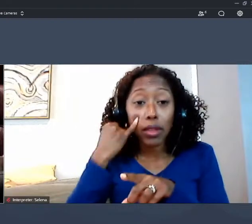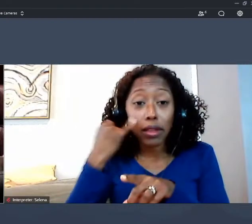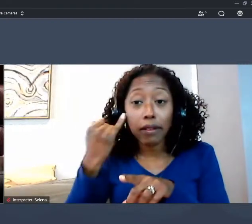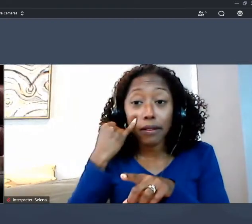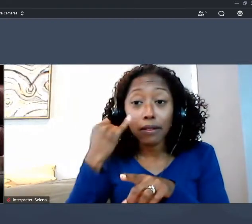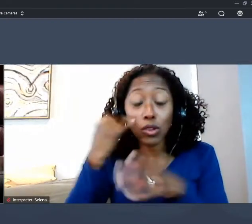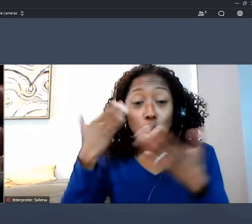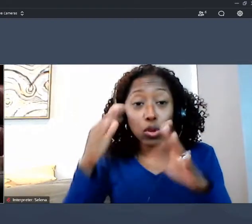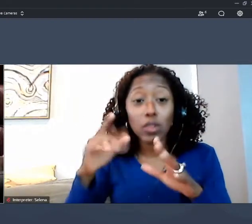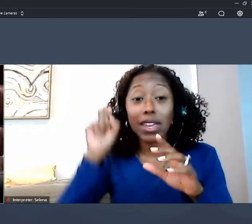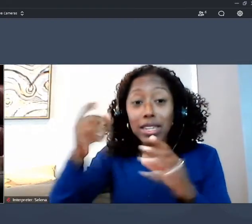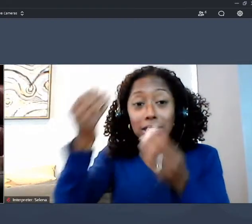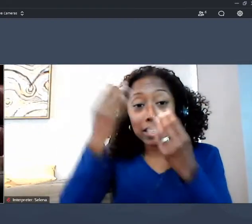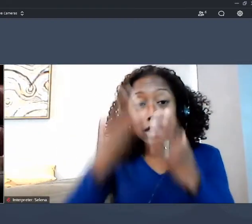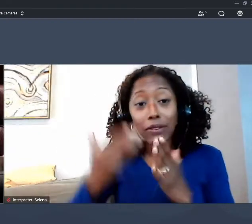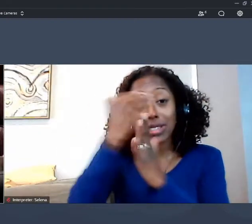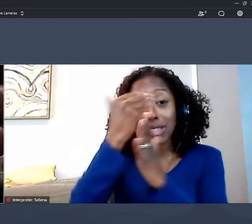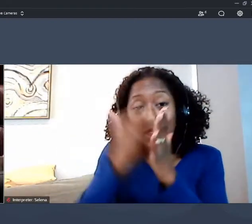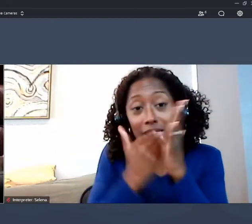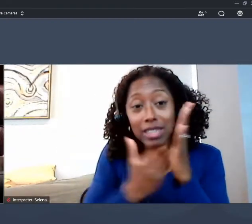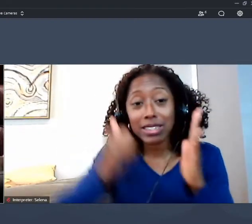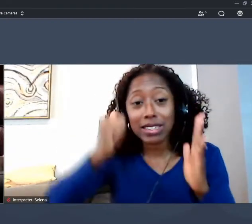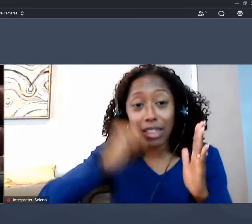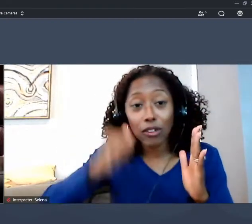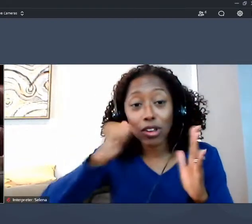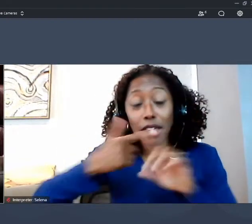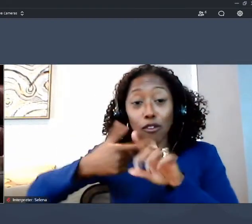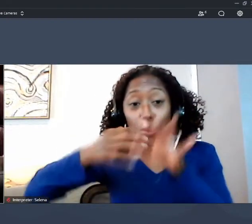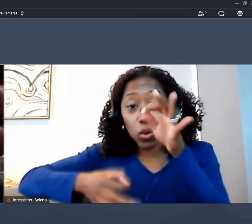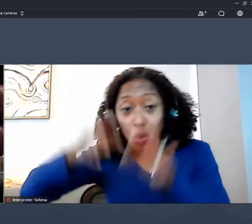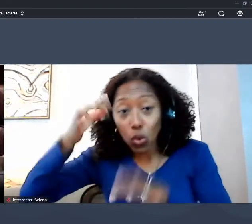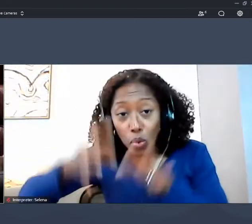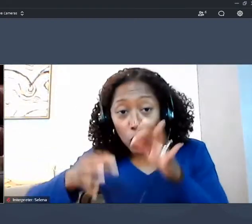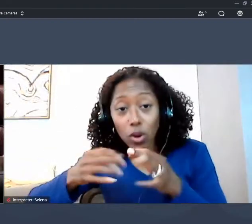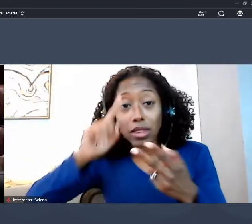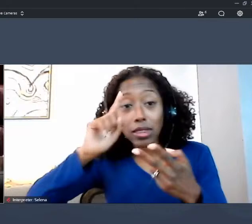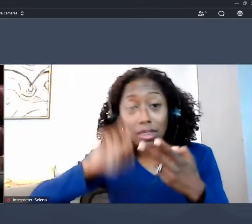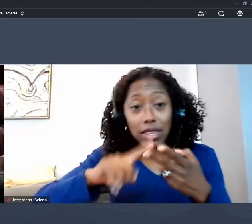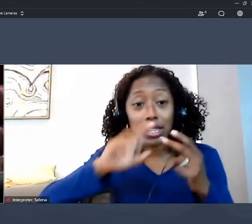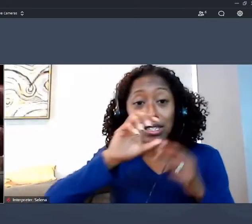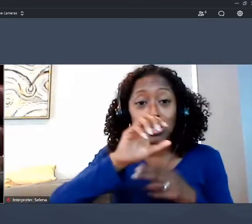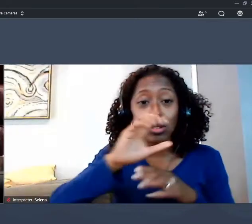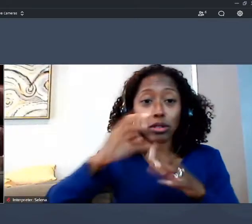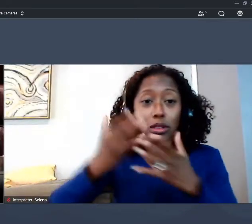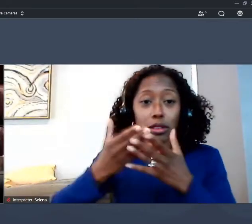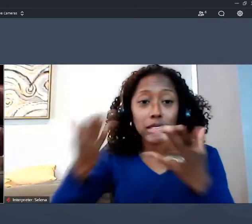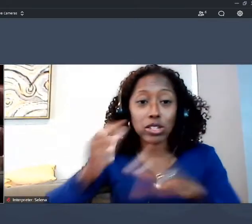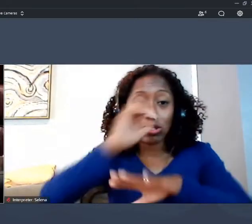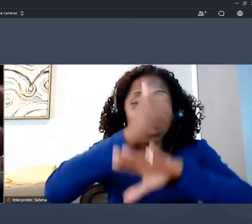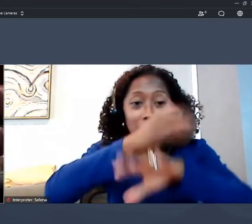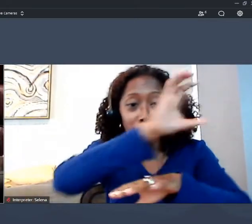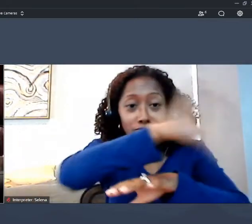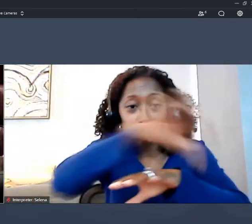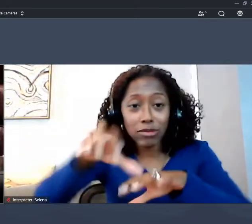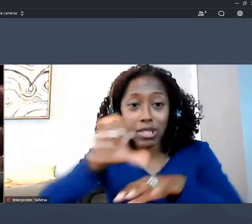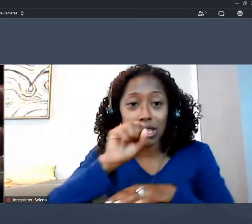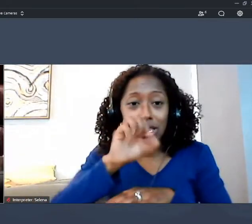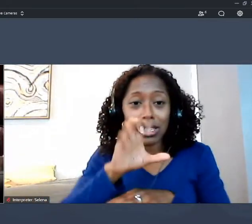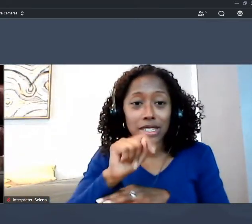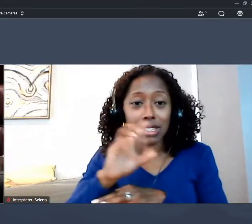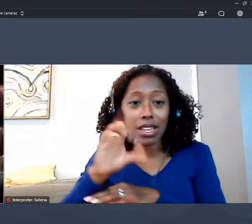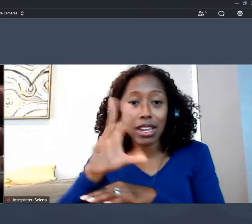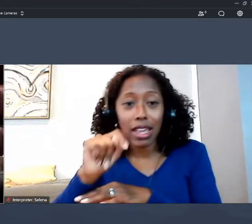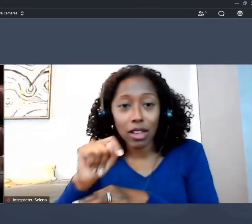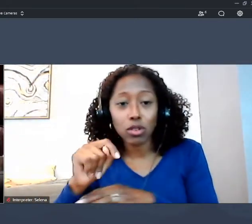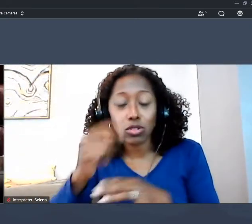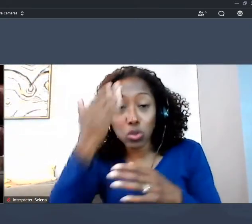provide us a list every day from the court to say these were set outs today, and we'll know where they are. It is not that